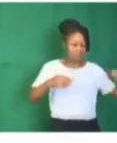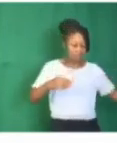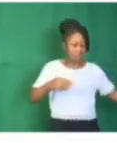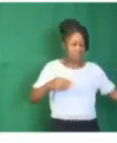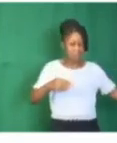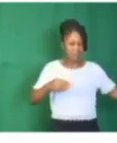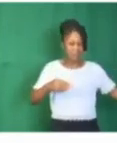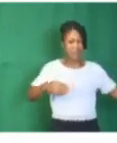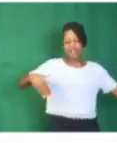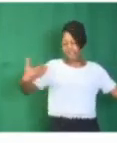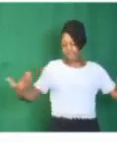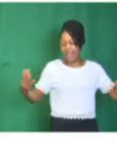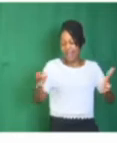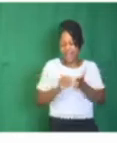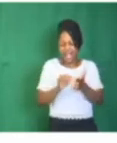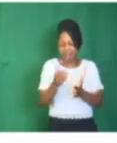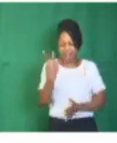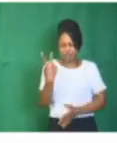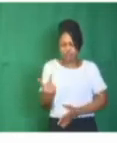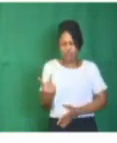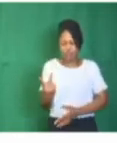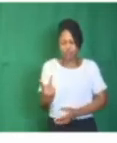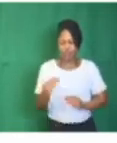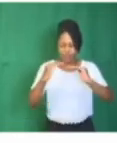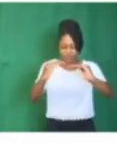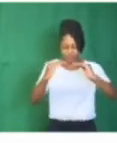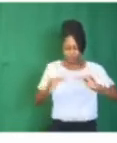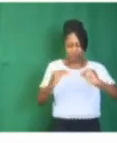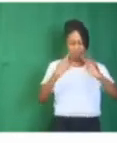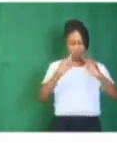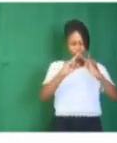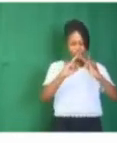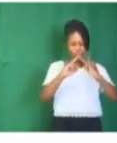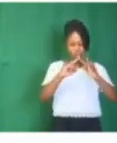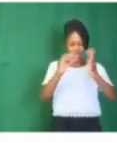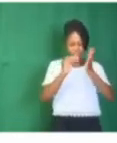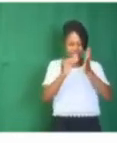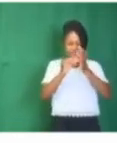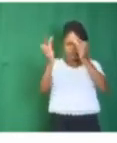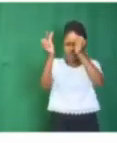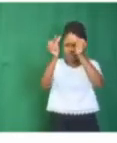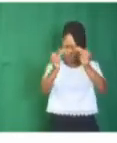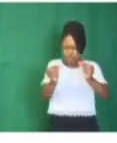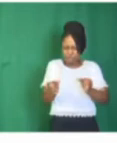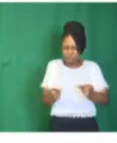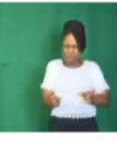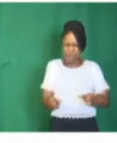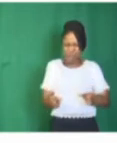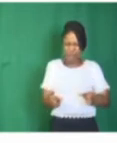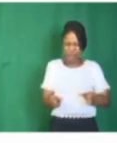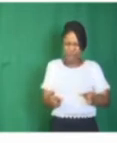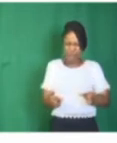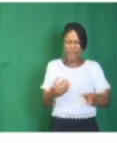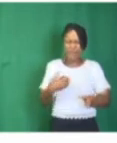and this one is the right kidney. Then we have number 2. Number 2 is a part, I'm sure back